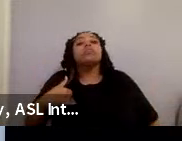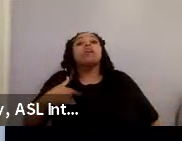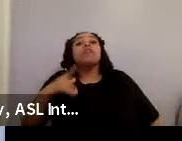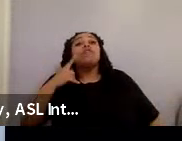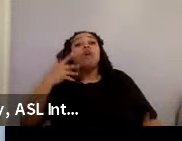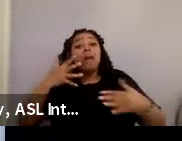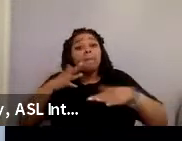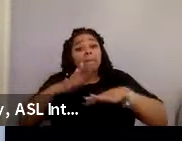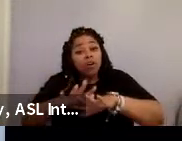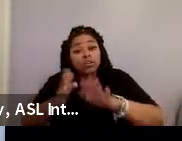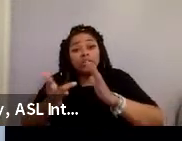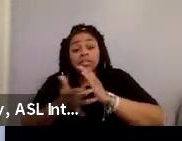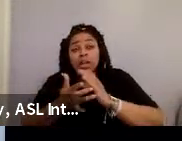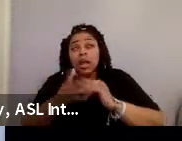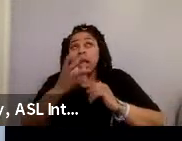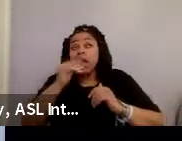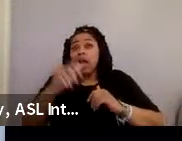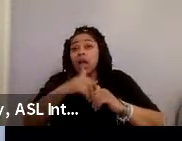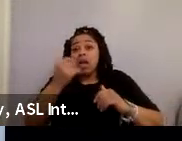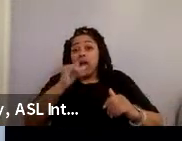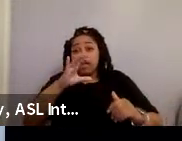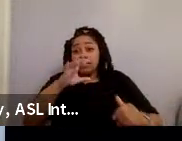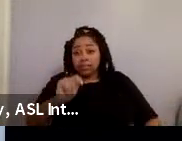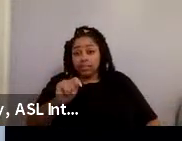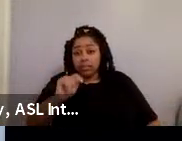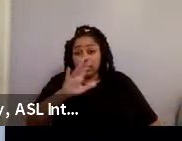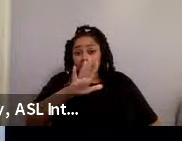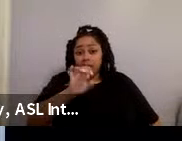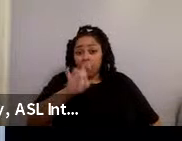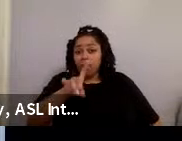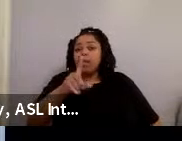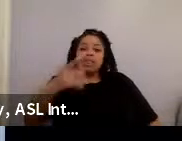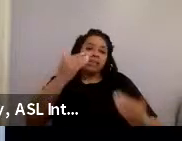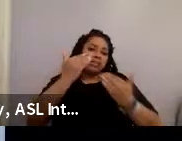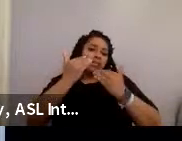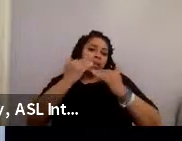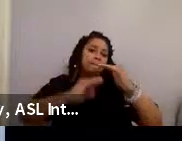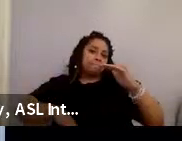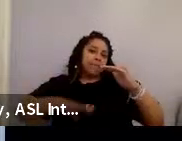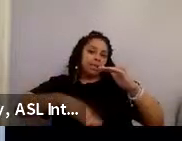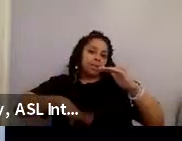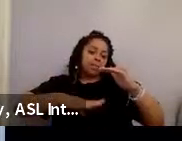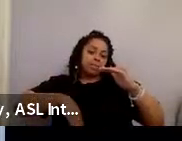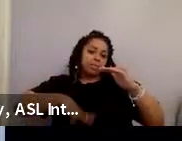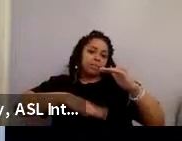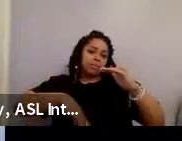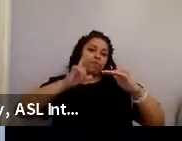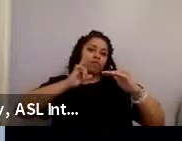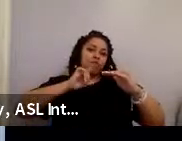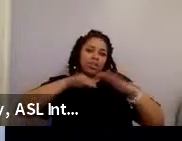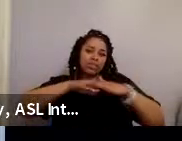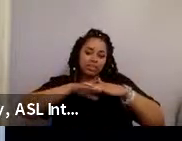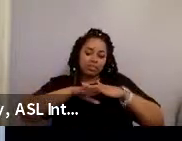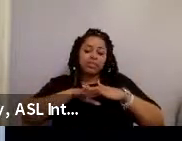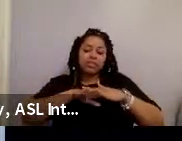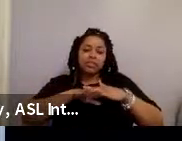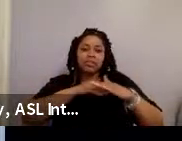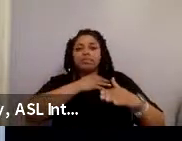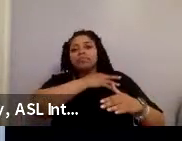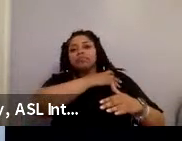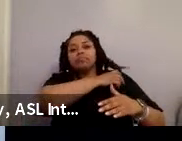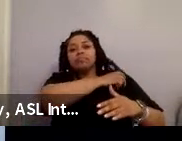emerging technologies and all other ICT, 508 is the minimum requirement for accessibility. And